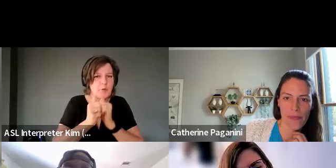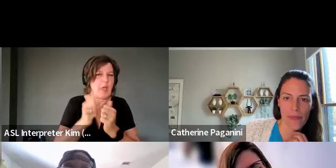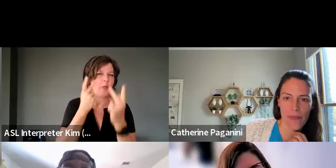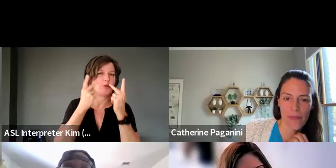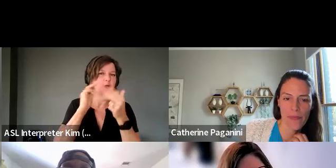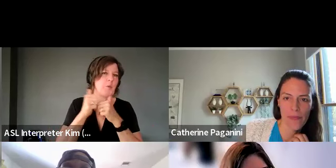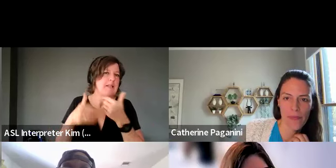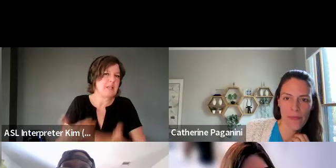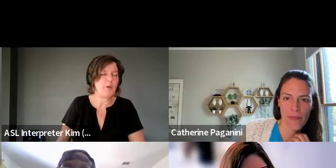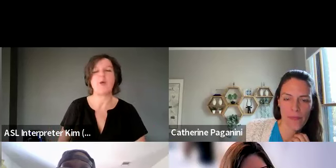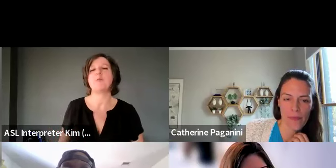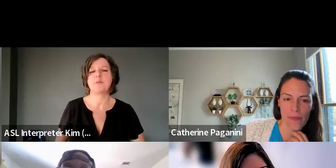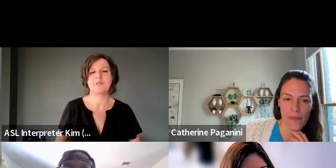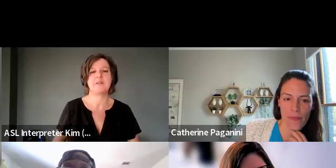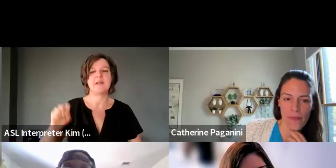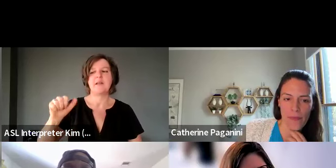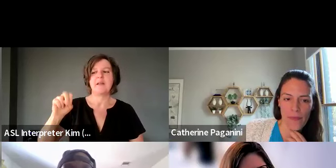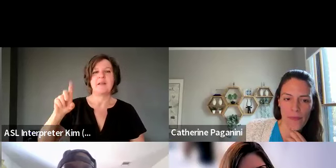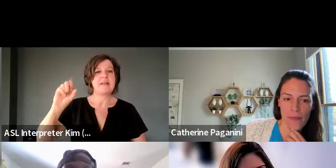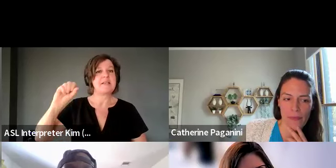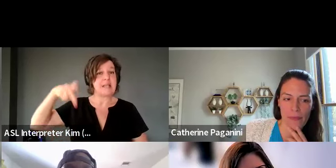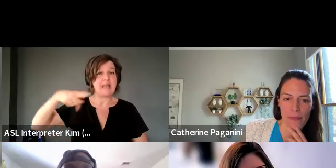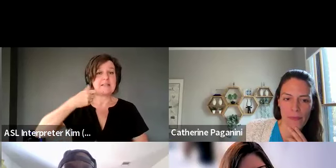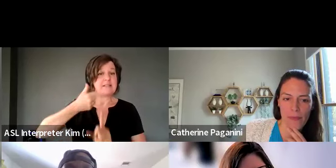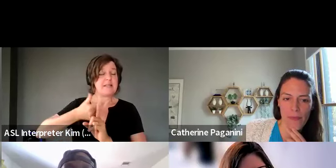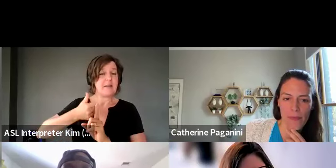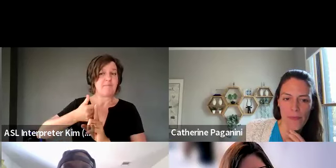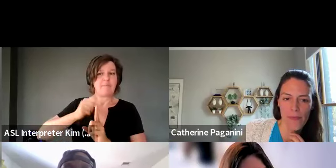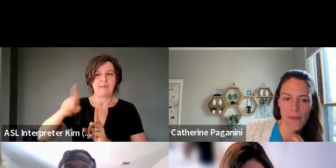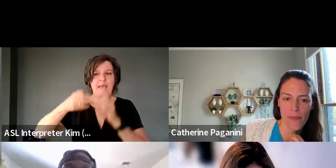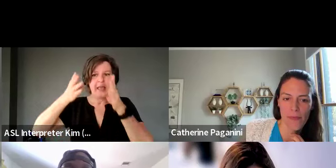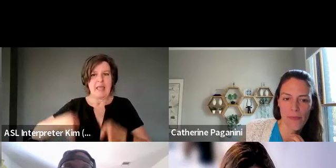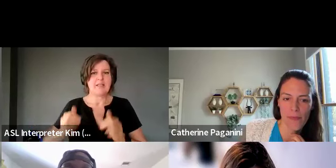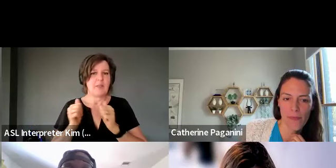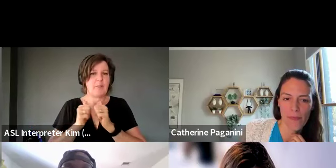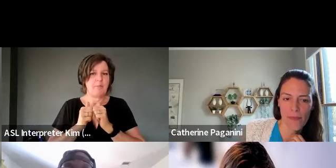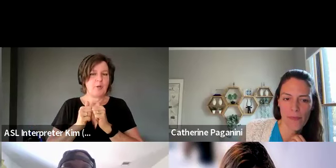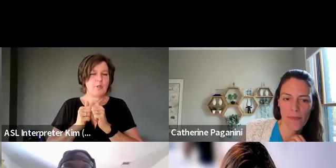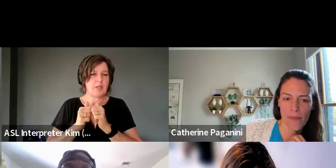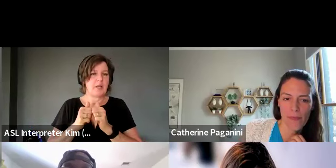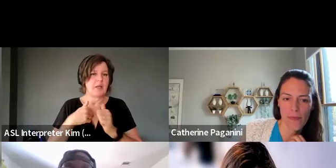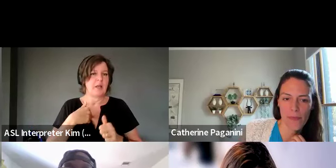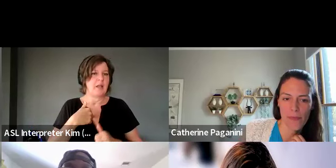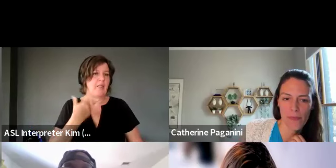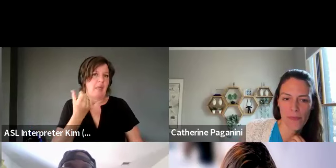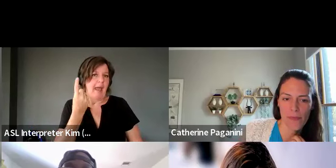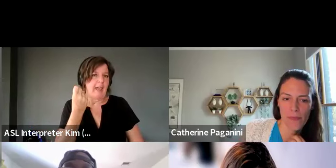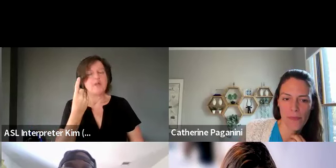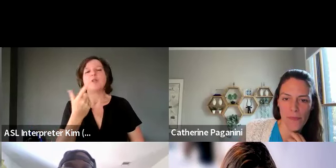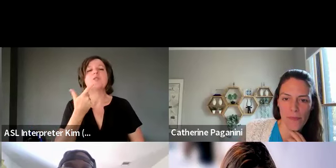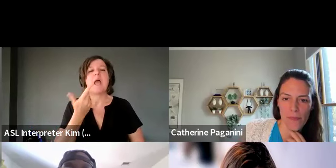goes. Yeah, Sandeep is like the person because of whom I could understand, okay, like